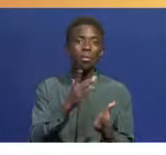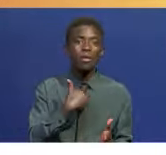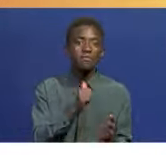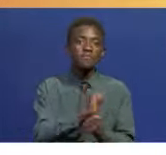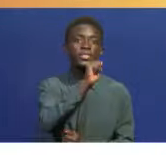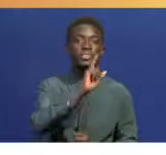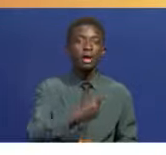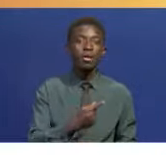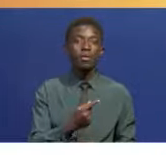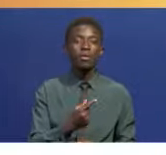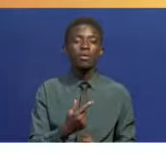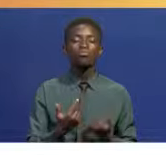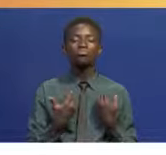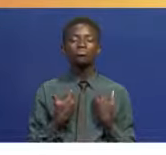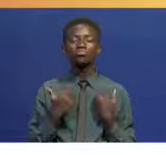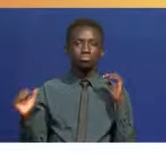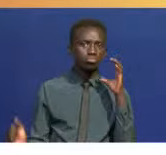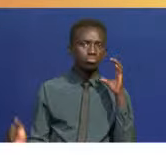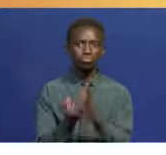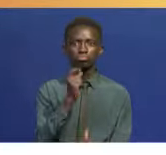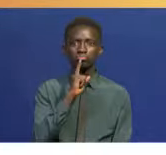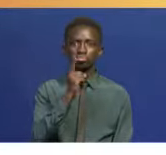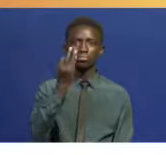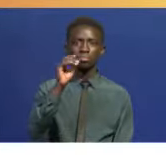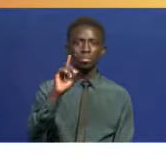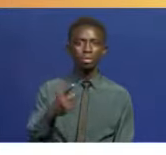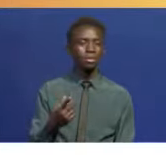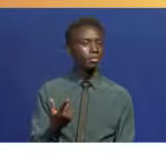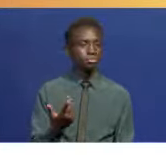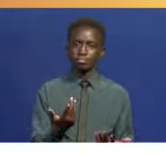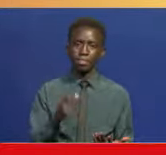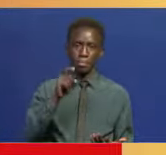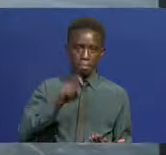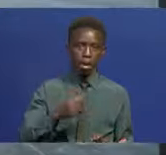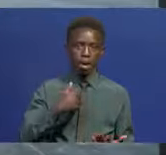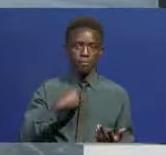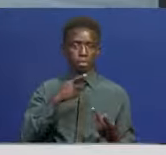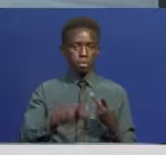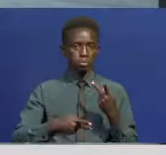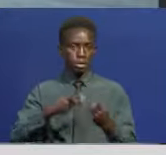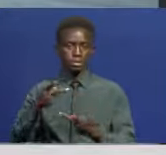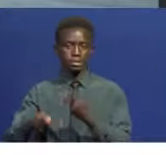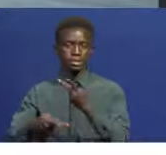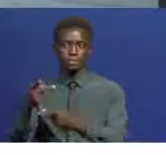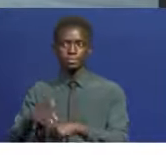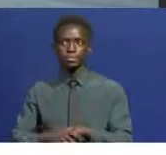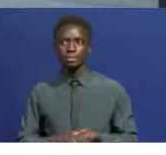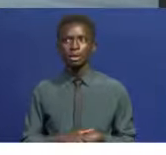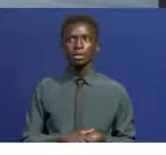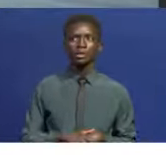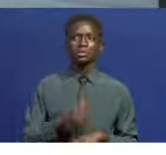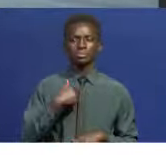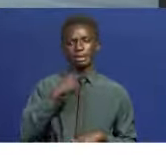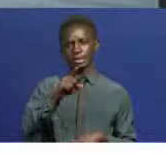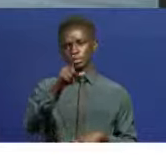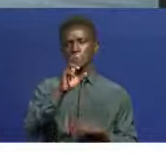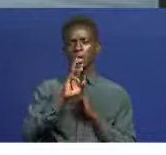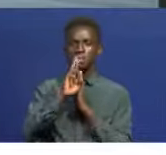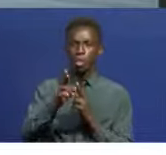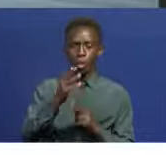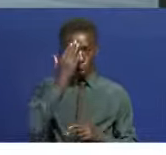30. There must be a process. Yeah, and I would like you to respond to that, because at the end of the day, if at all we are